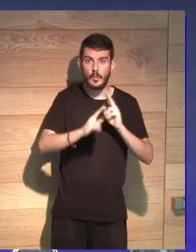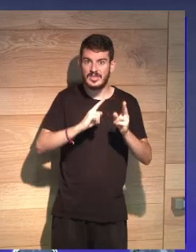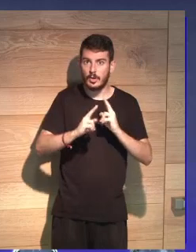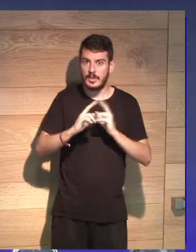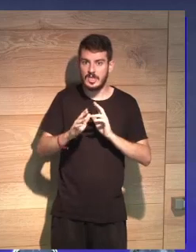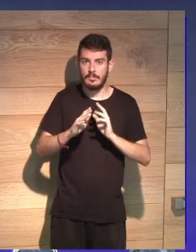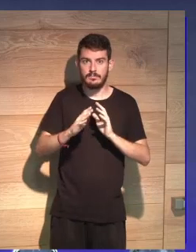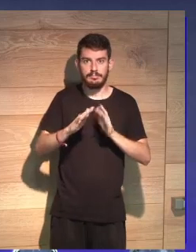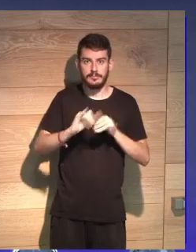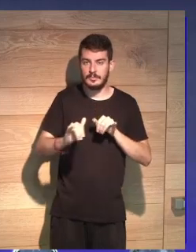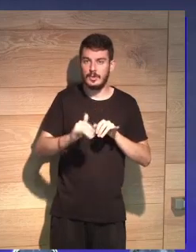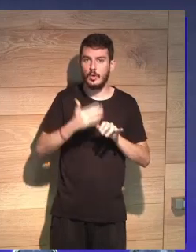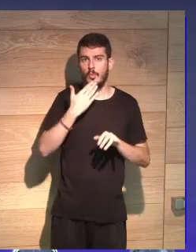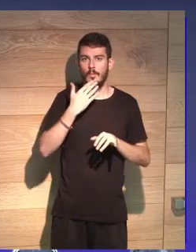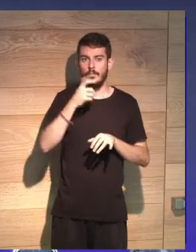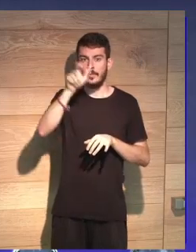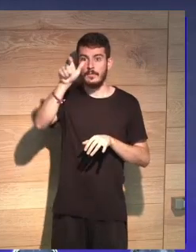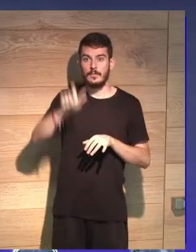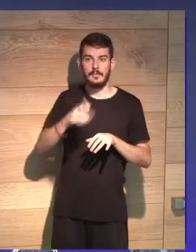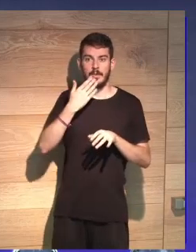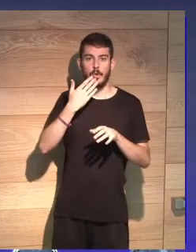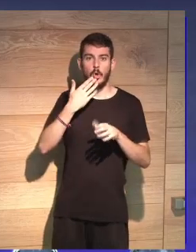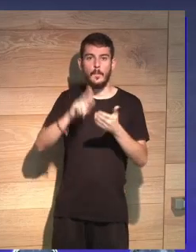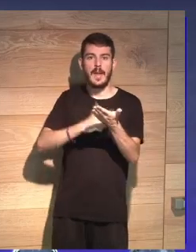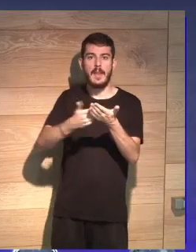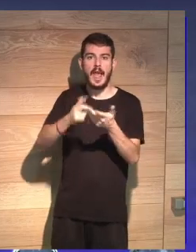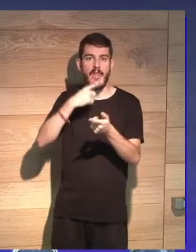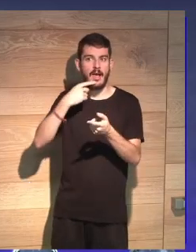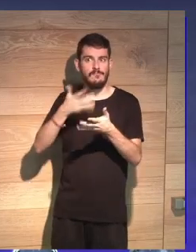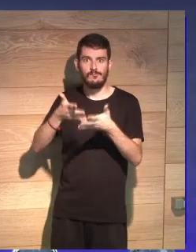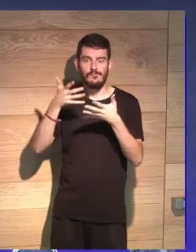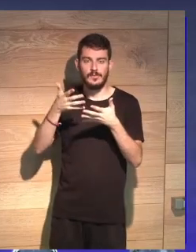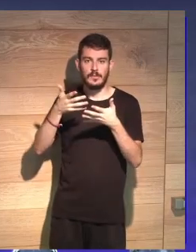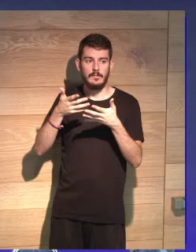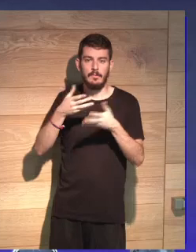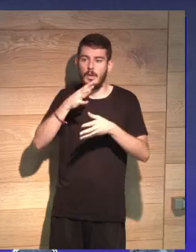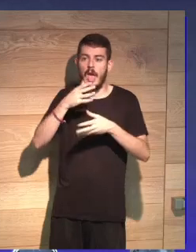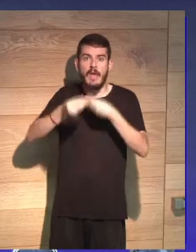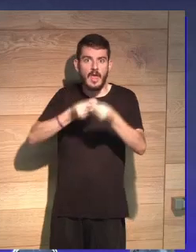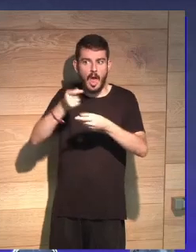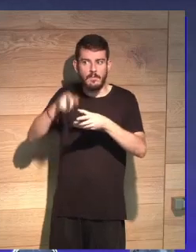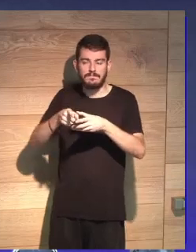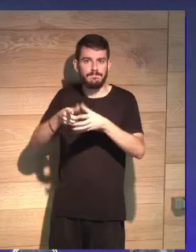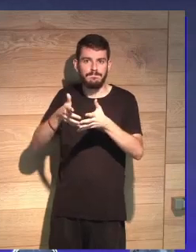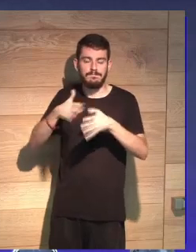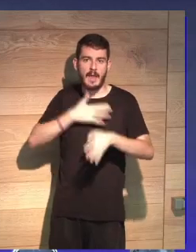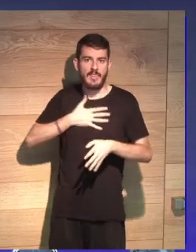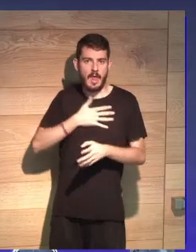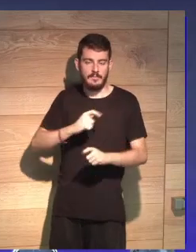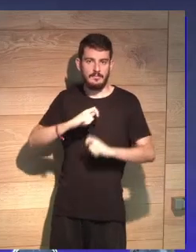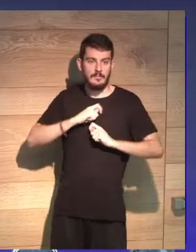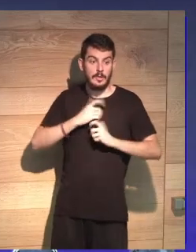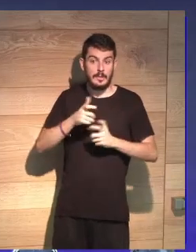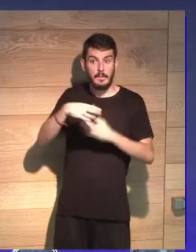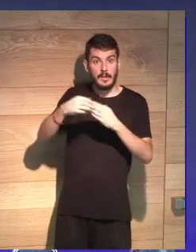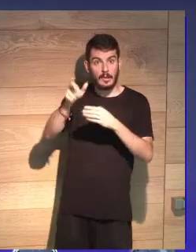eager to get this reward. For instance, let's say a patient loves to make jam and